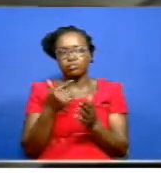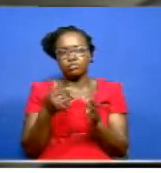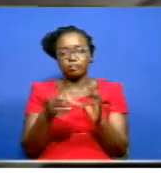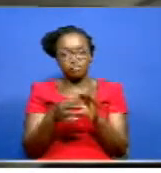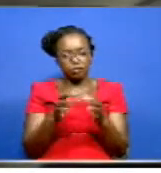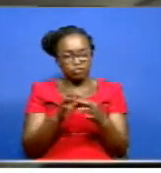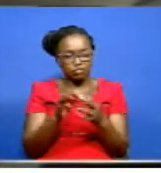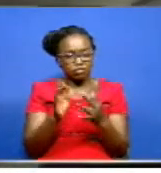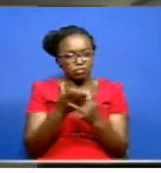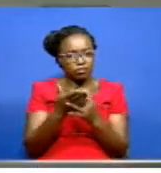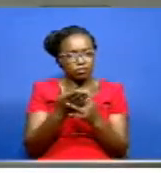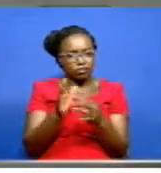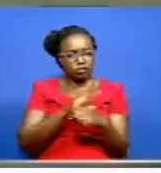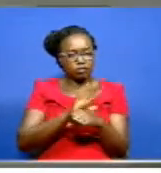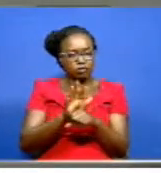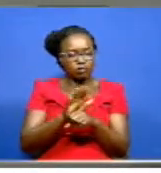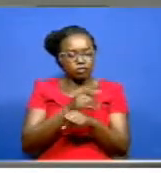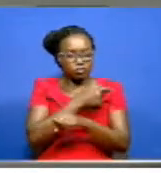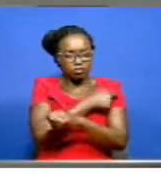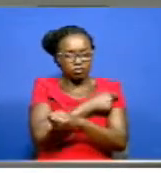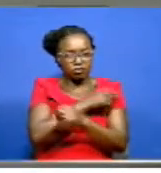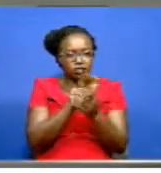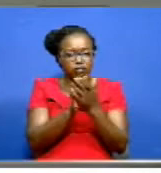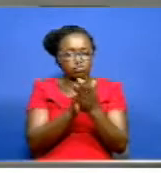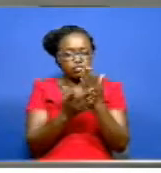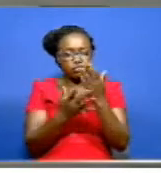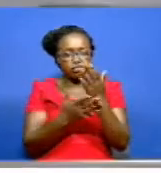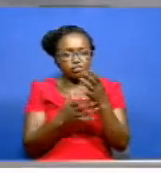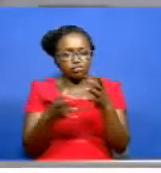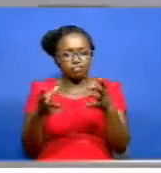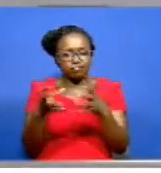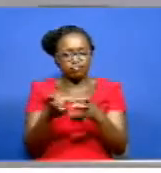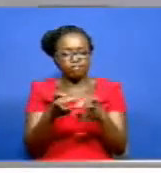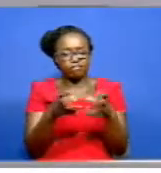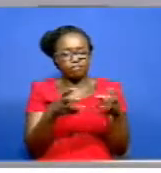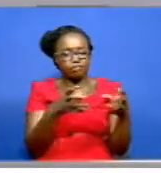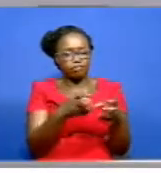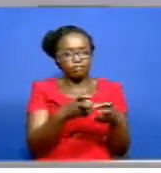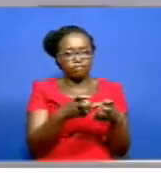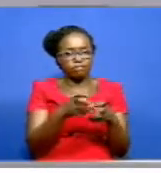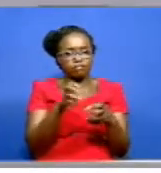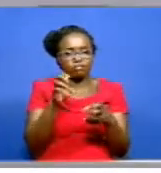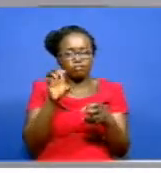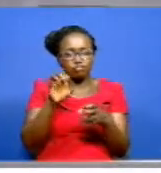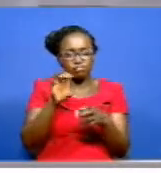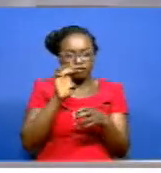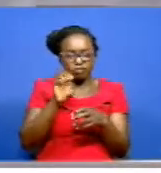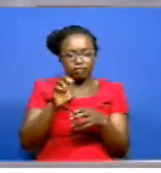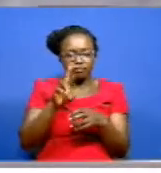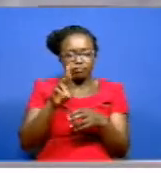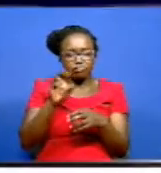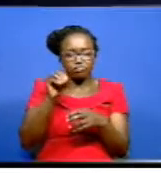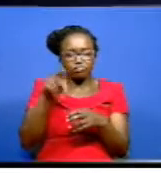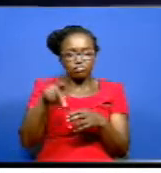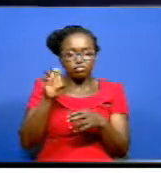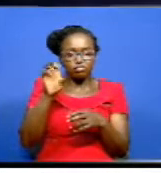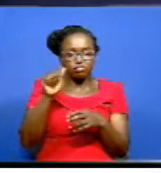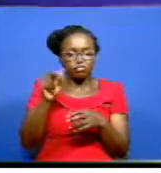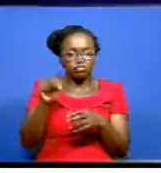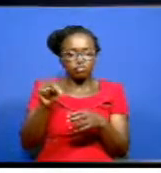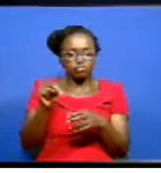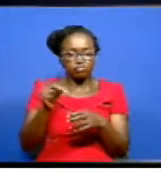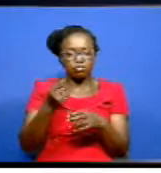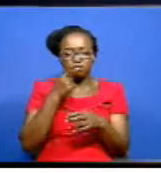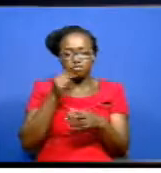the COVID-19 vaccine and blood clots. The European Medicines Agency, the World Health